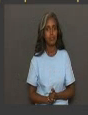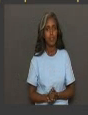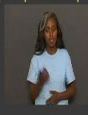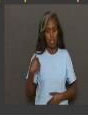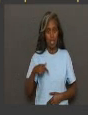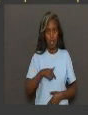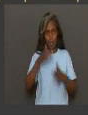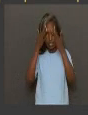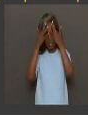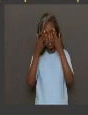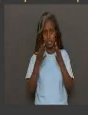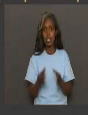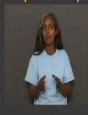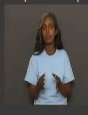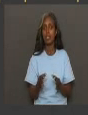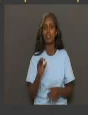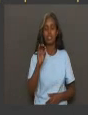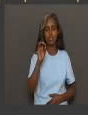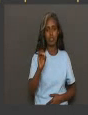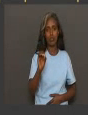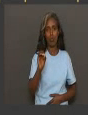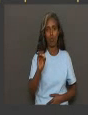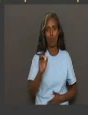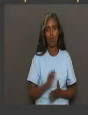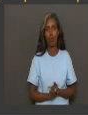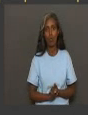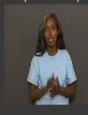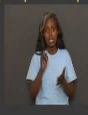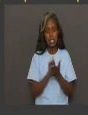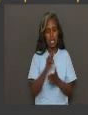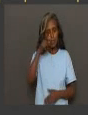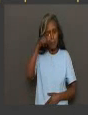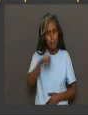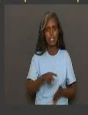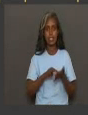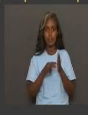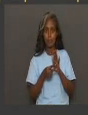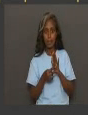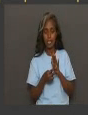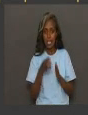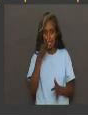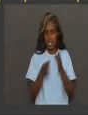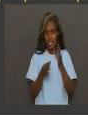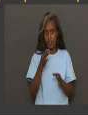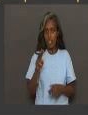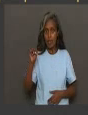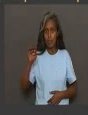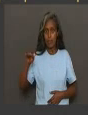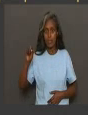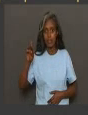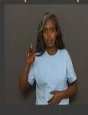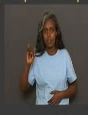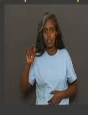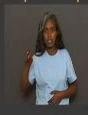Our determinant is 0. That must mean that if a matrix has